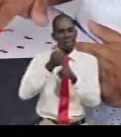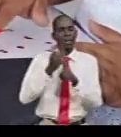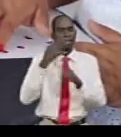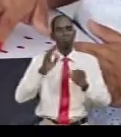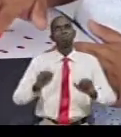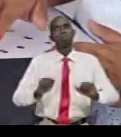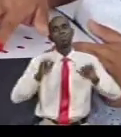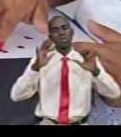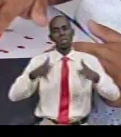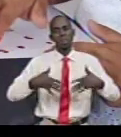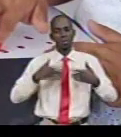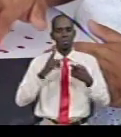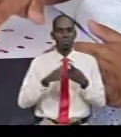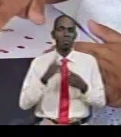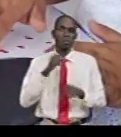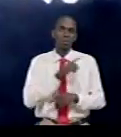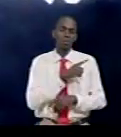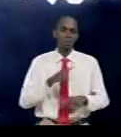Lord.